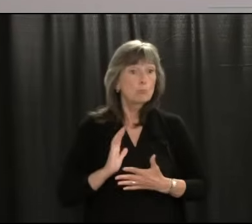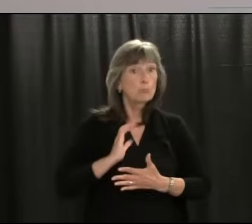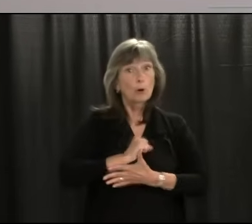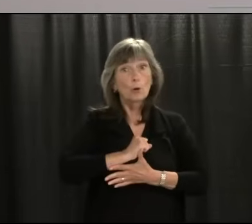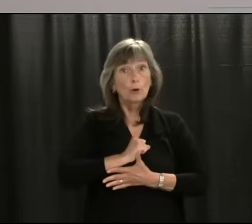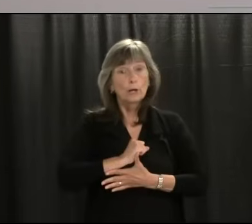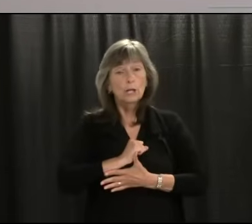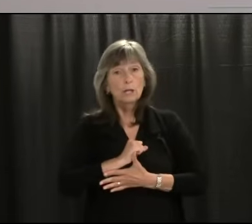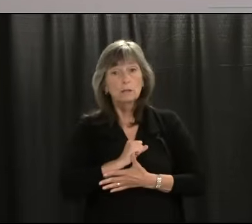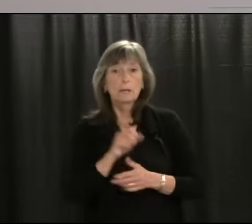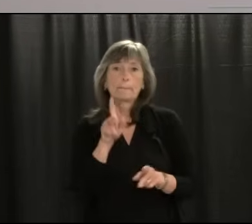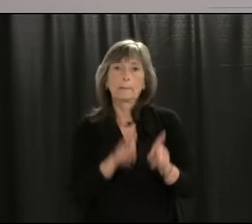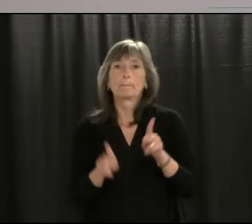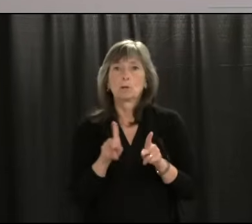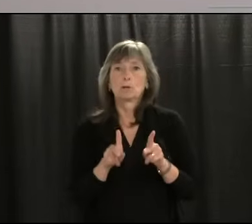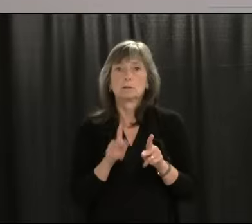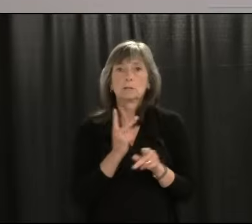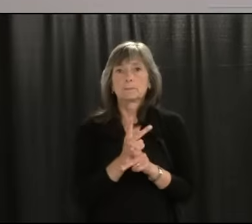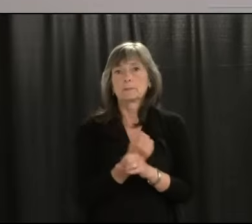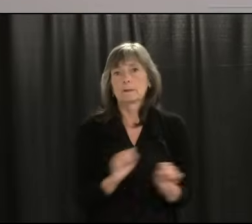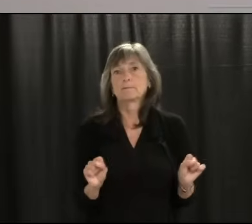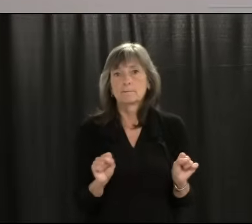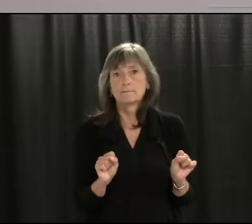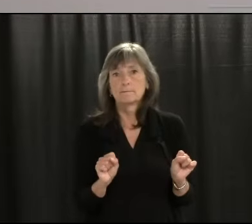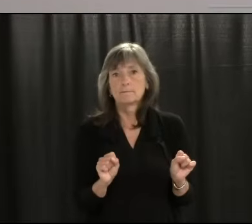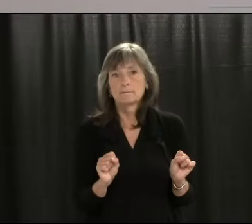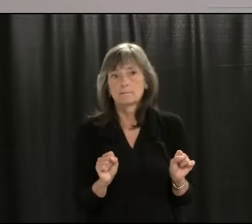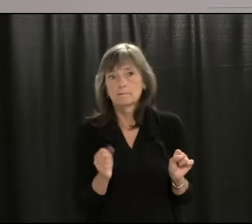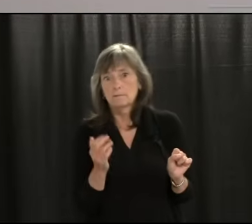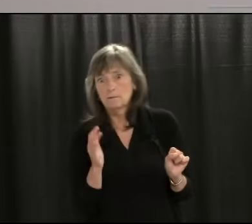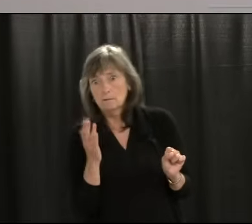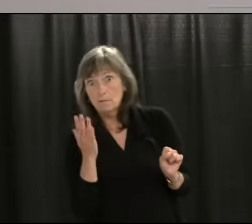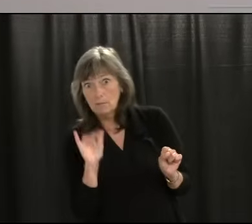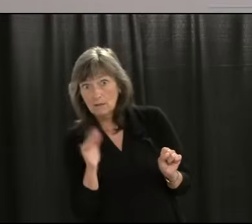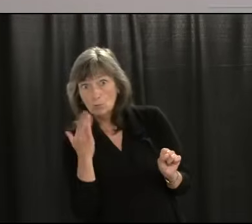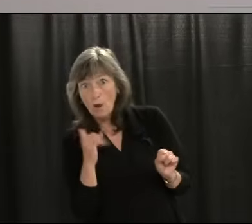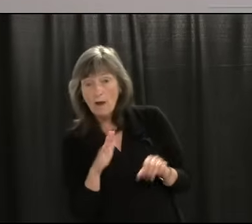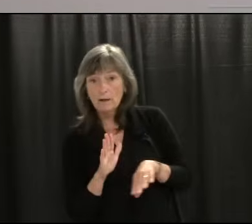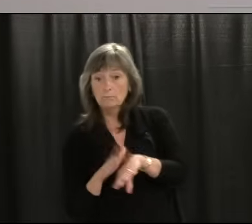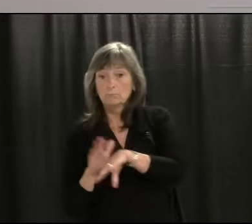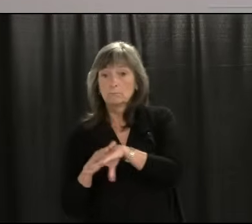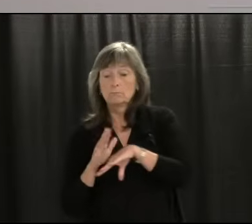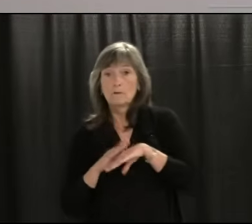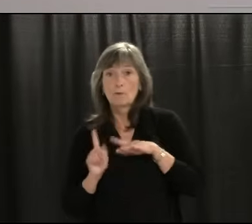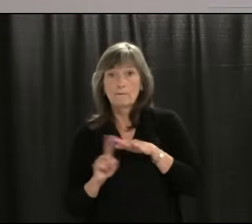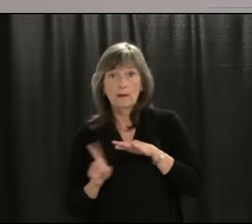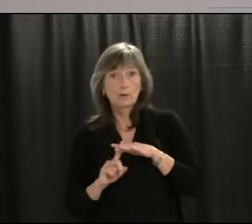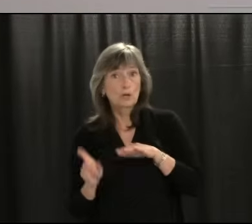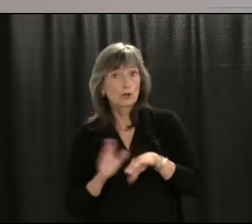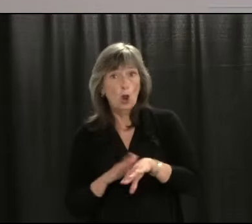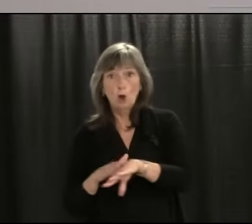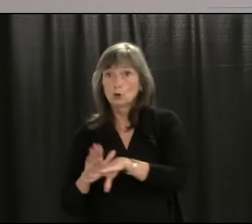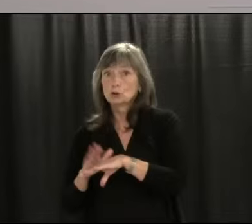is people's safety. This is why we do the evacuation alerts and why we do evacuation orders. It has worked